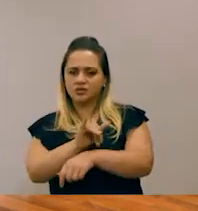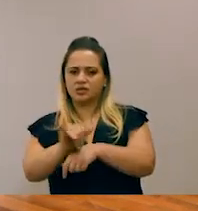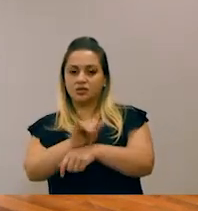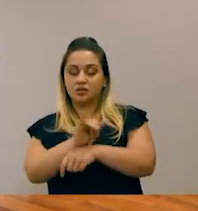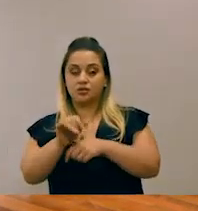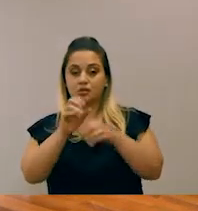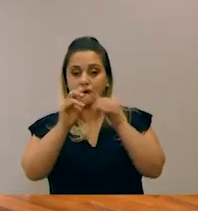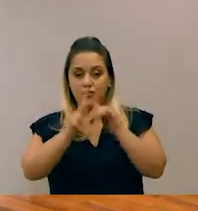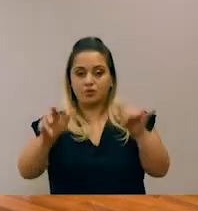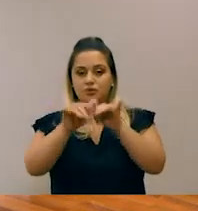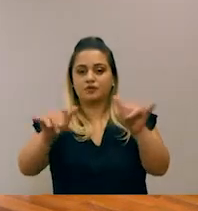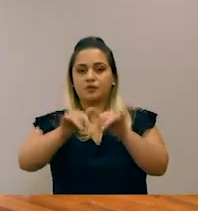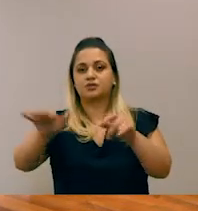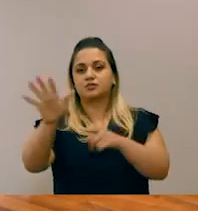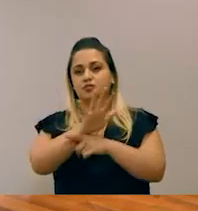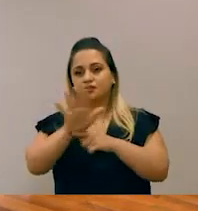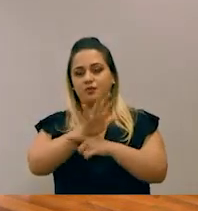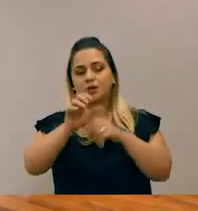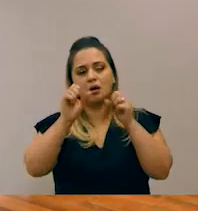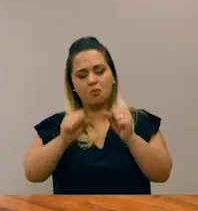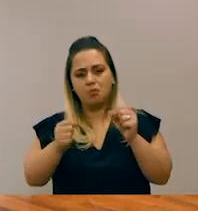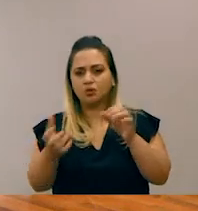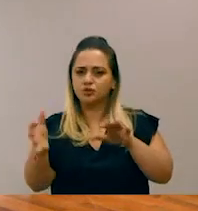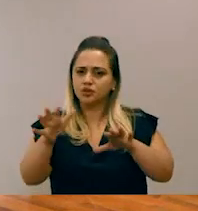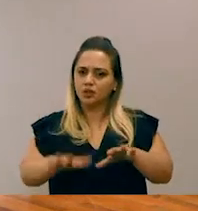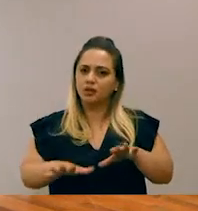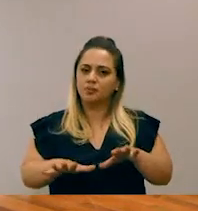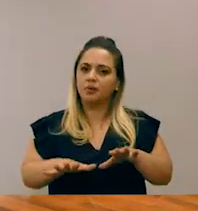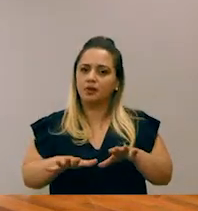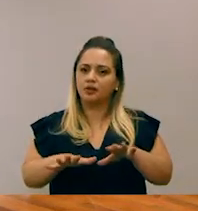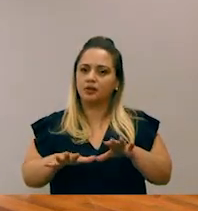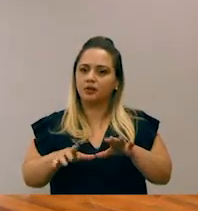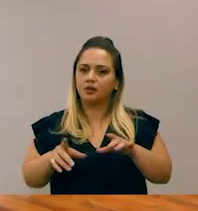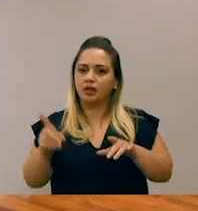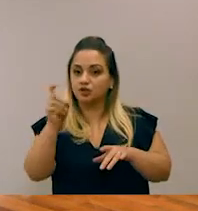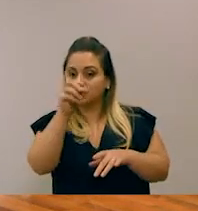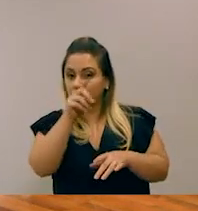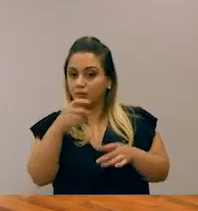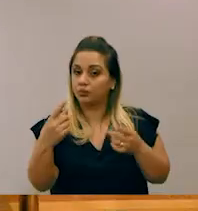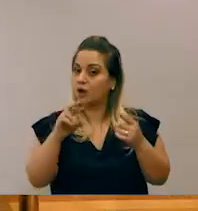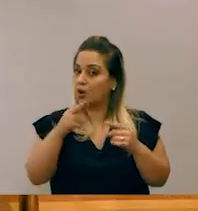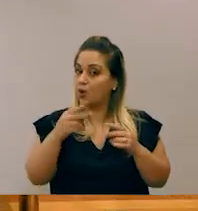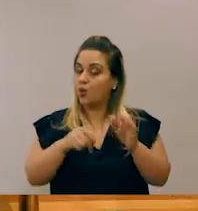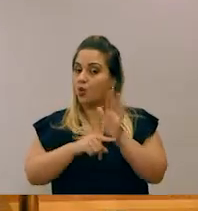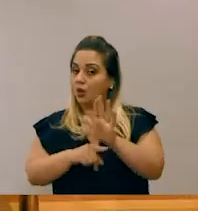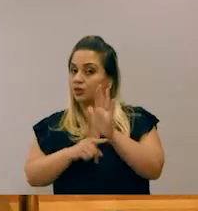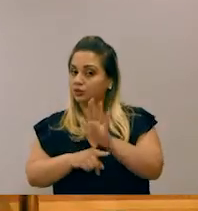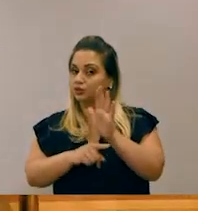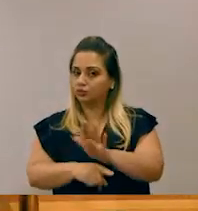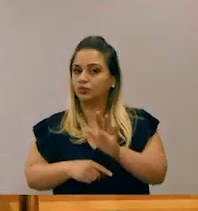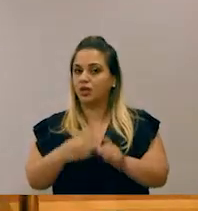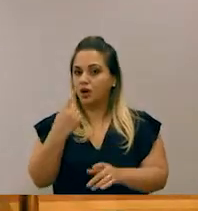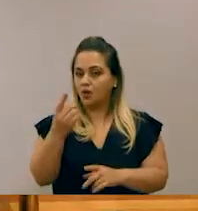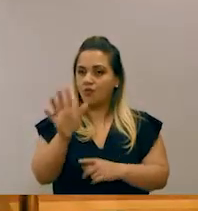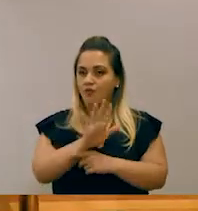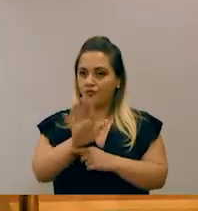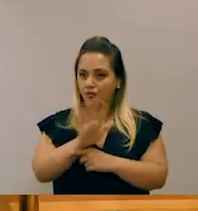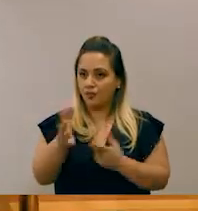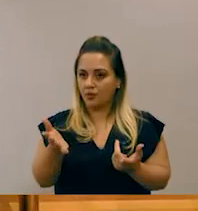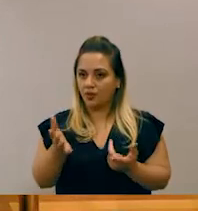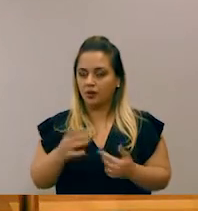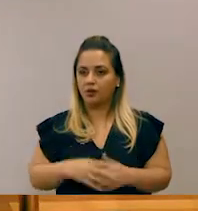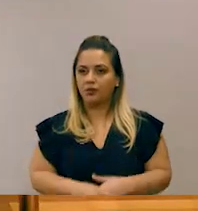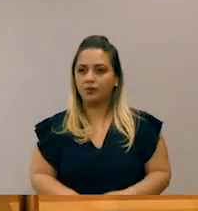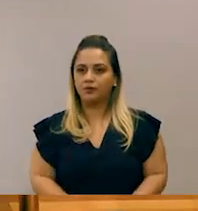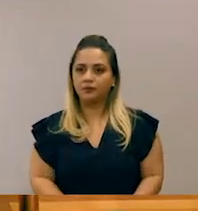So, whenever you are advertising a movie, is it going to impact the box office based on